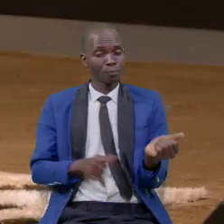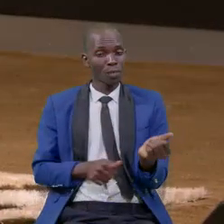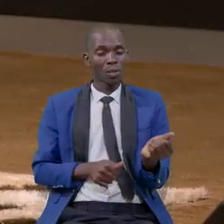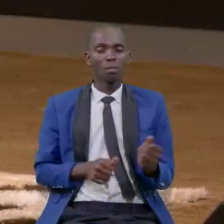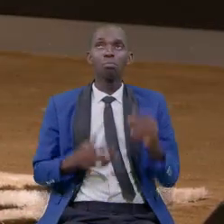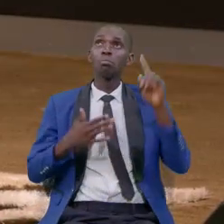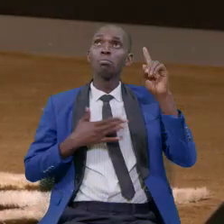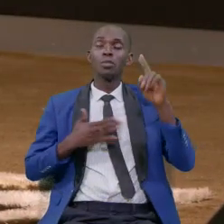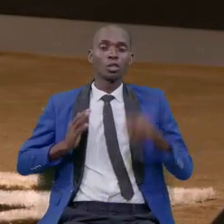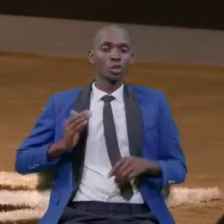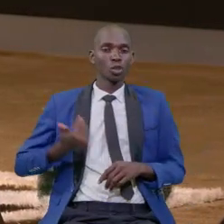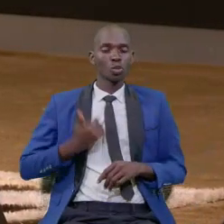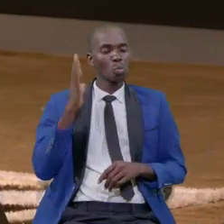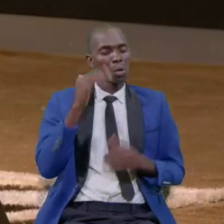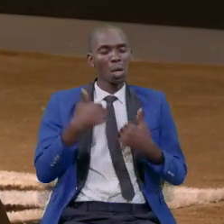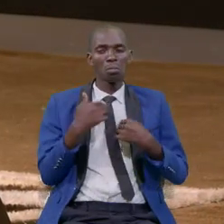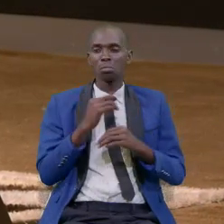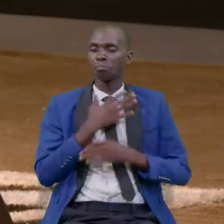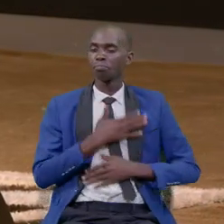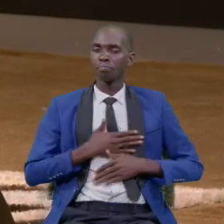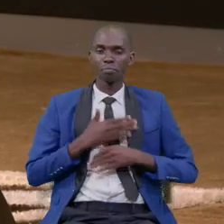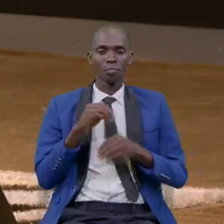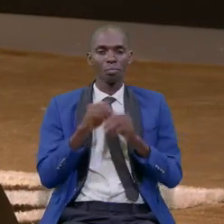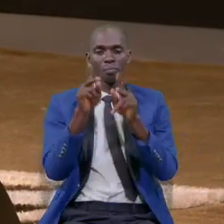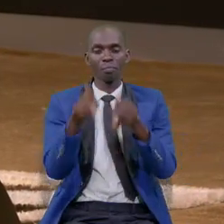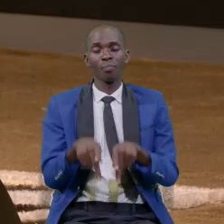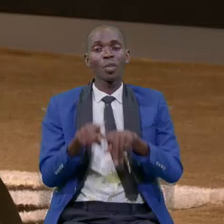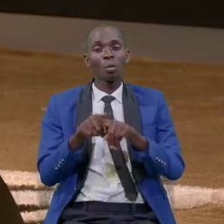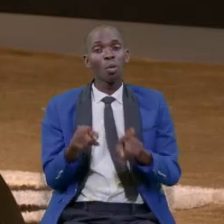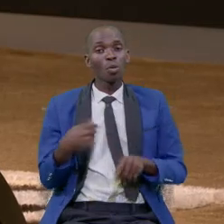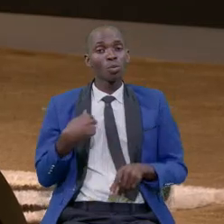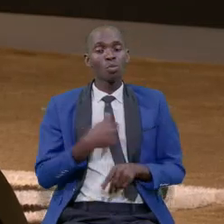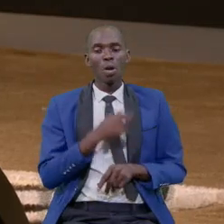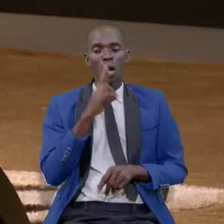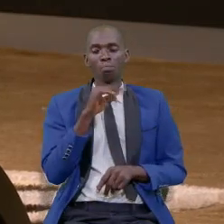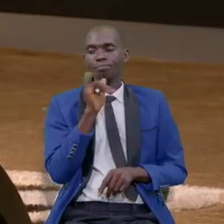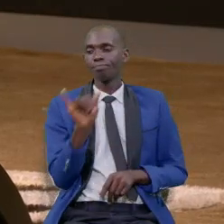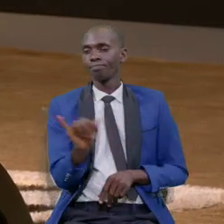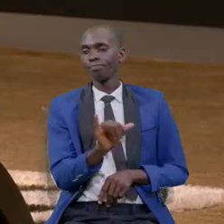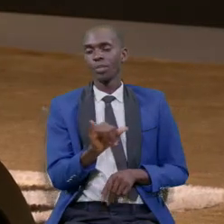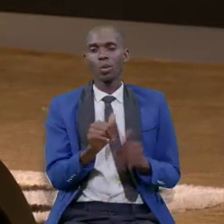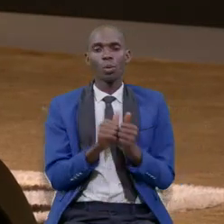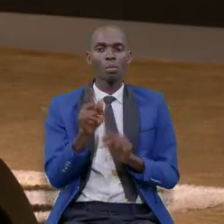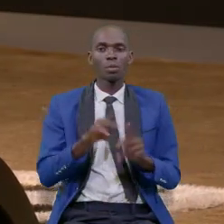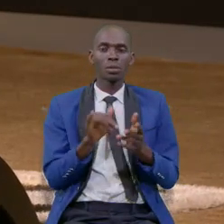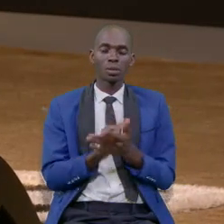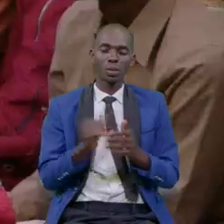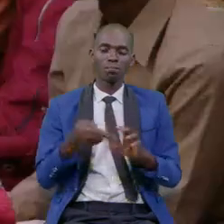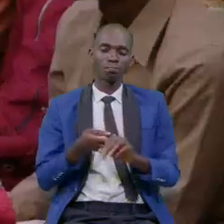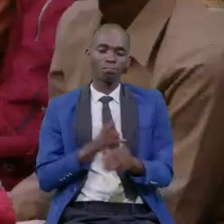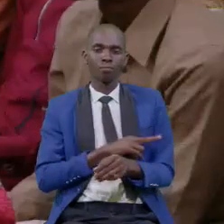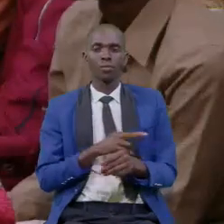no pleasure in him. But we're not of them who draw back unto